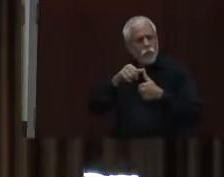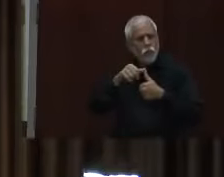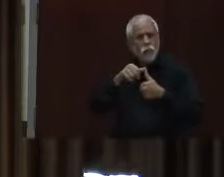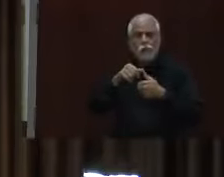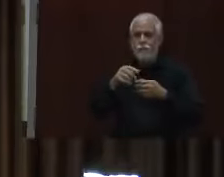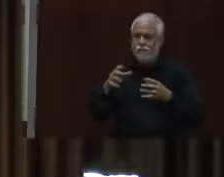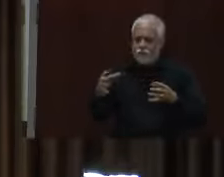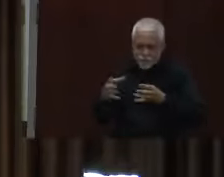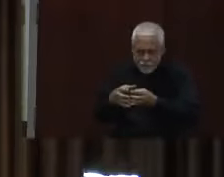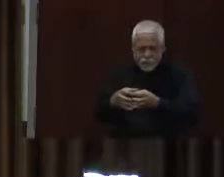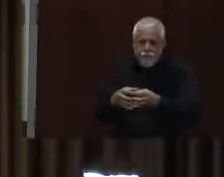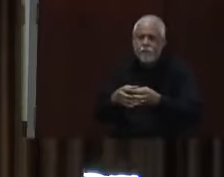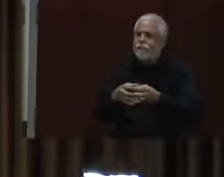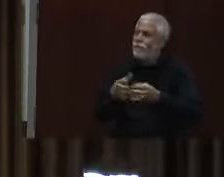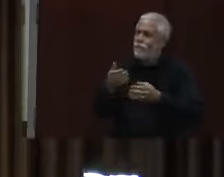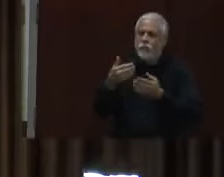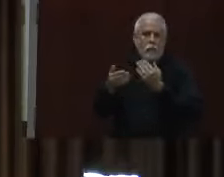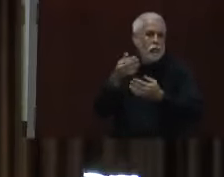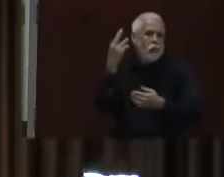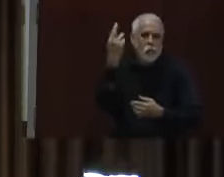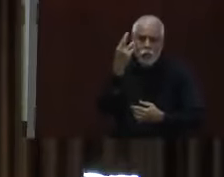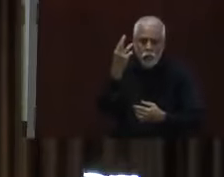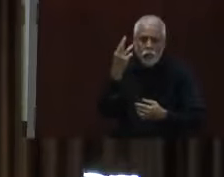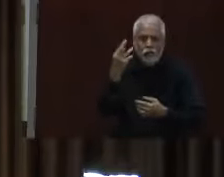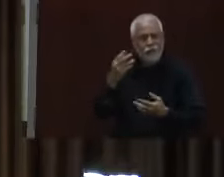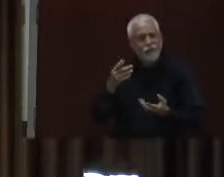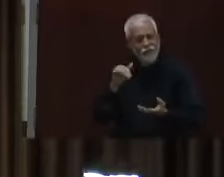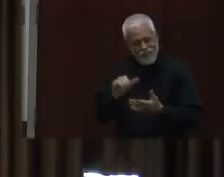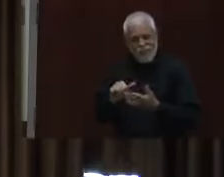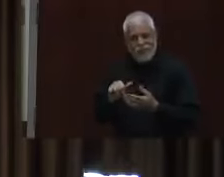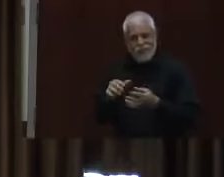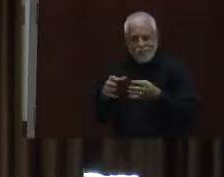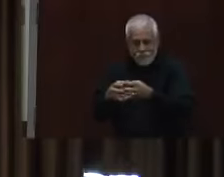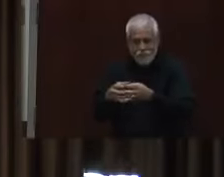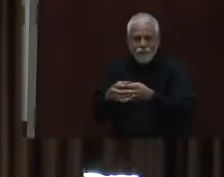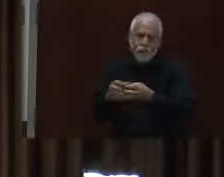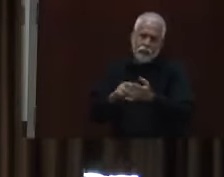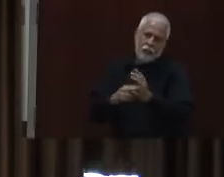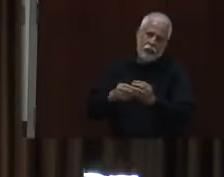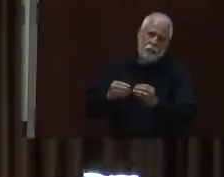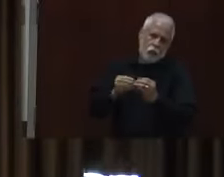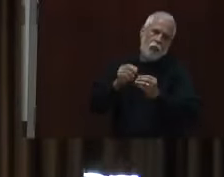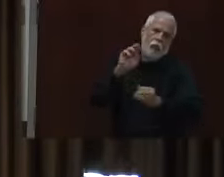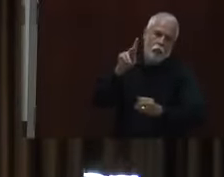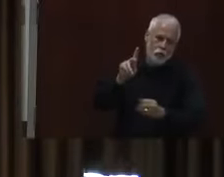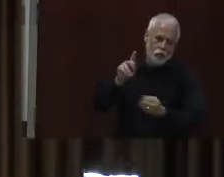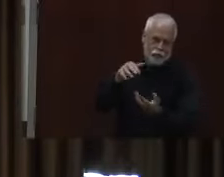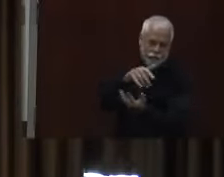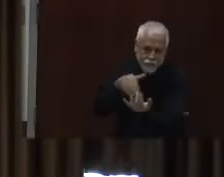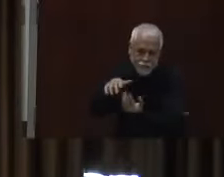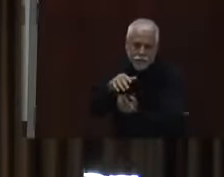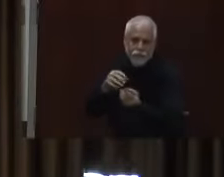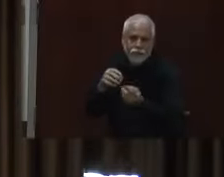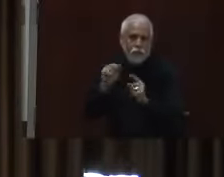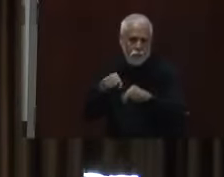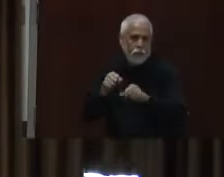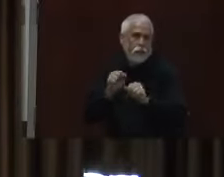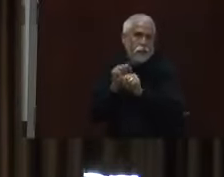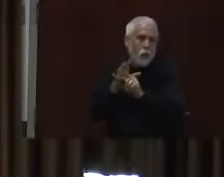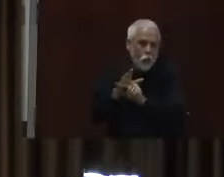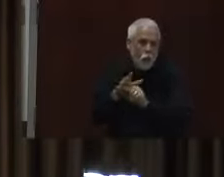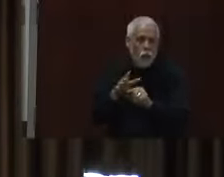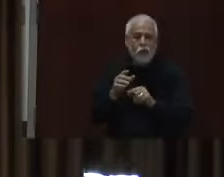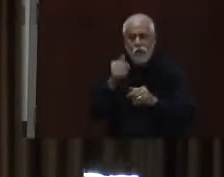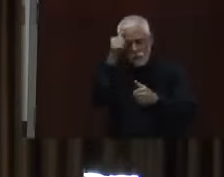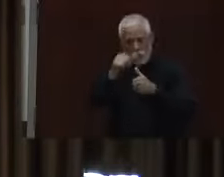coming together in any type of gathering, you are, again, inherently putting yourself at risk because it's an interaction and an exposure. So to remember